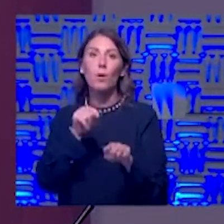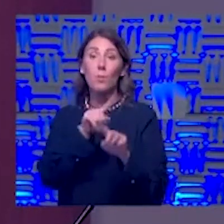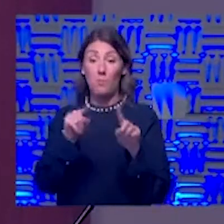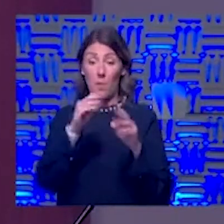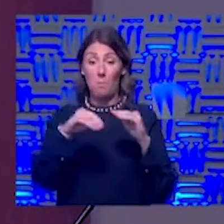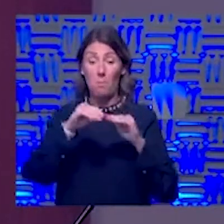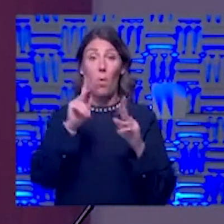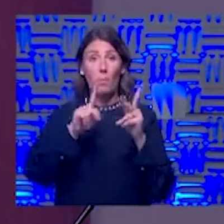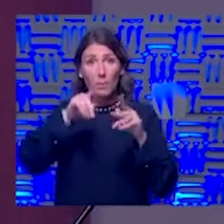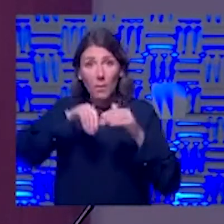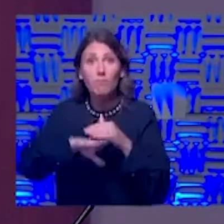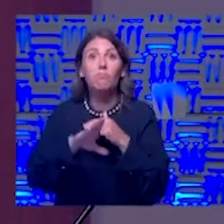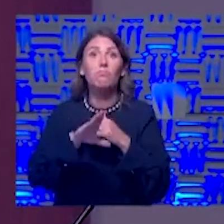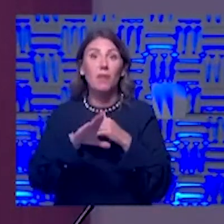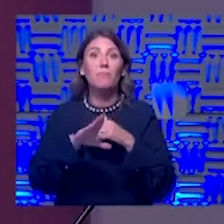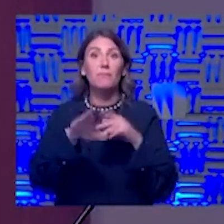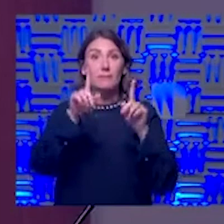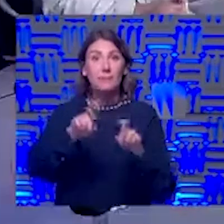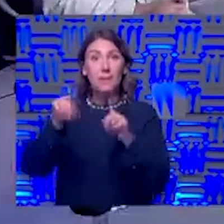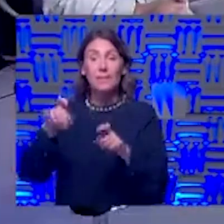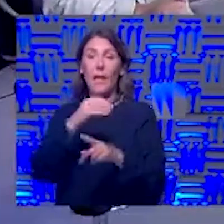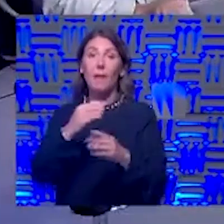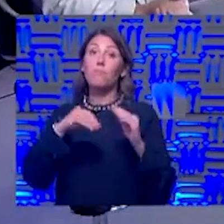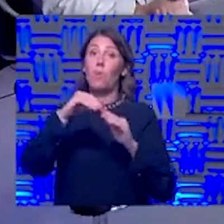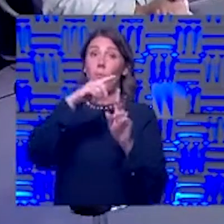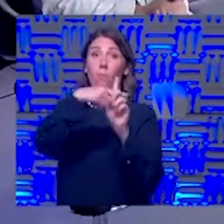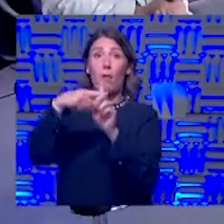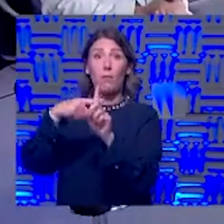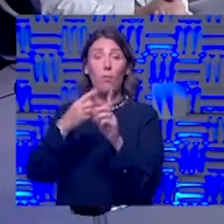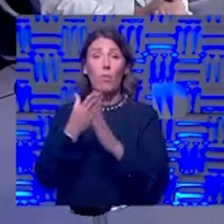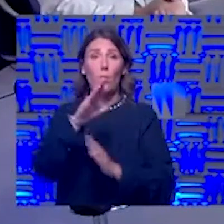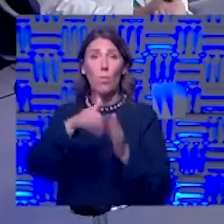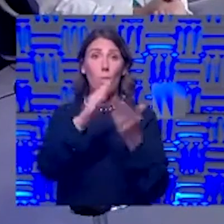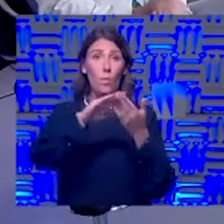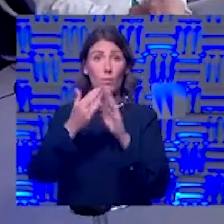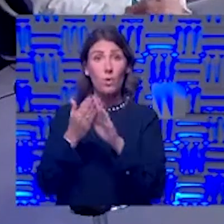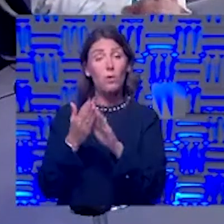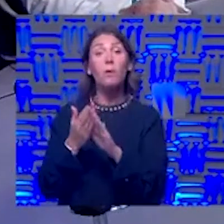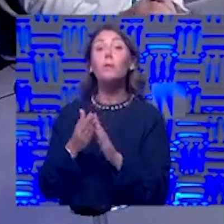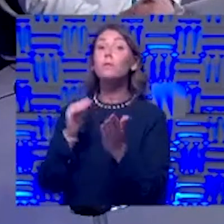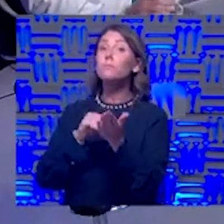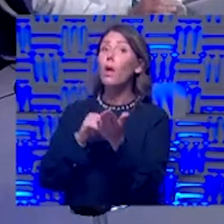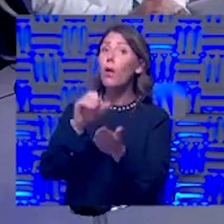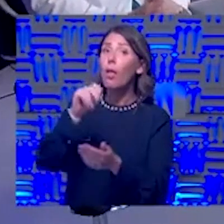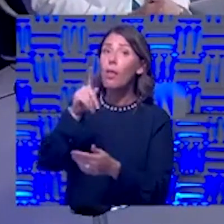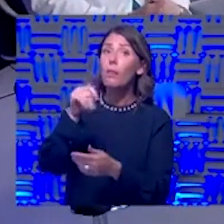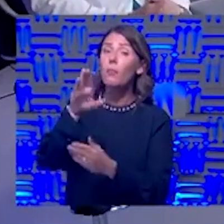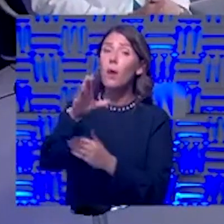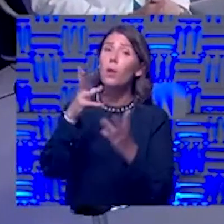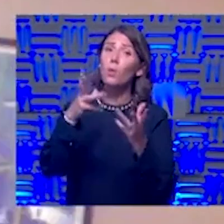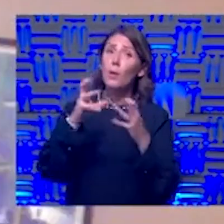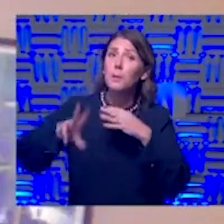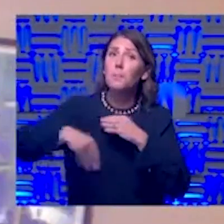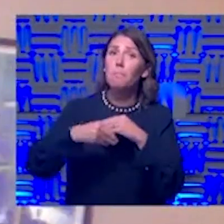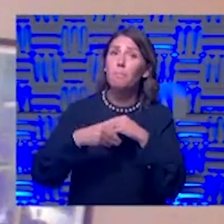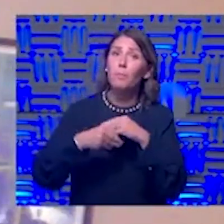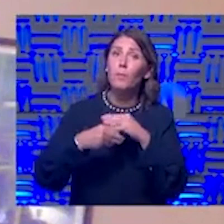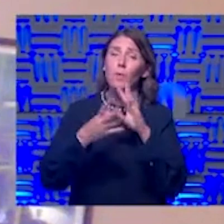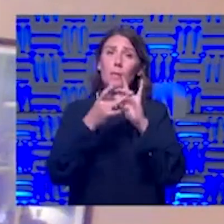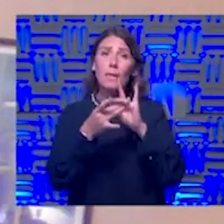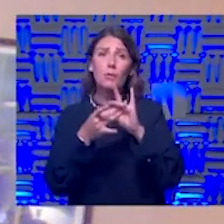tested and more positives across the community. Dr. Ellerbeck, do you have anything to say about that as far what does that mean as far as a population